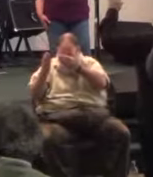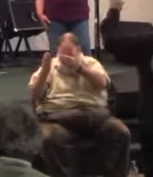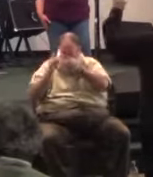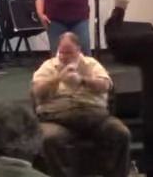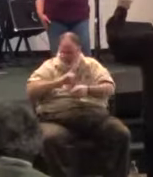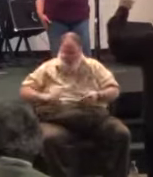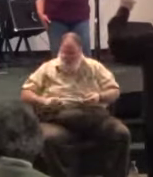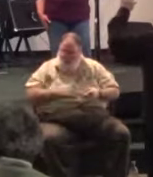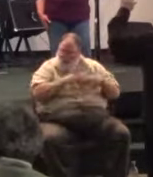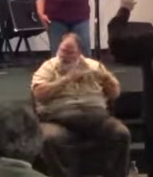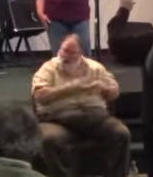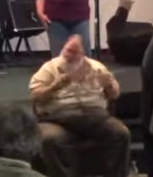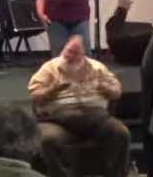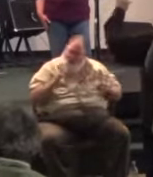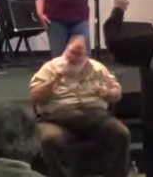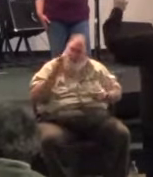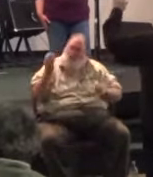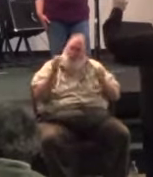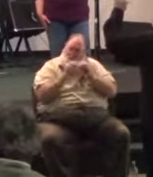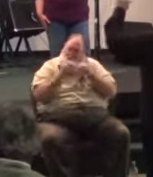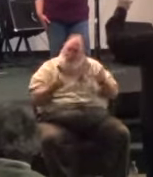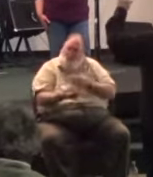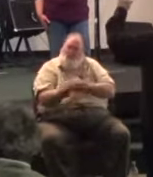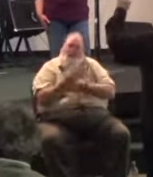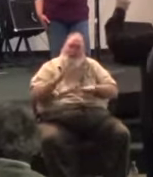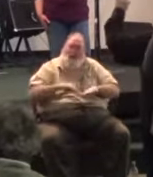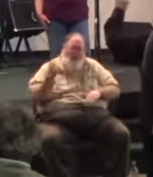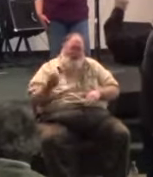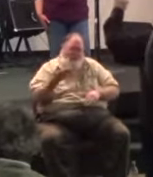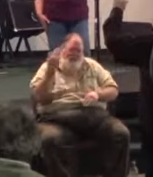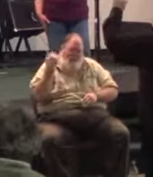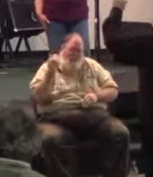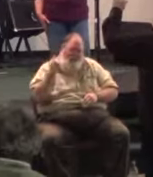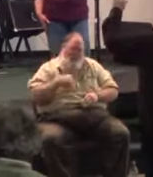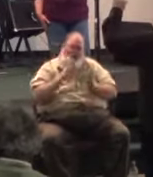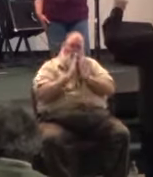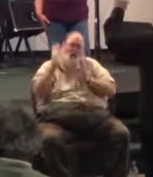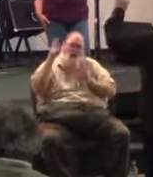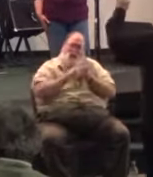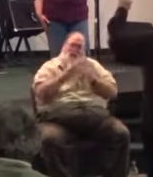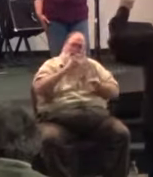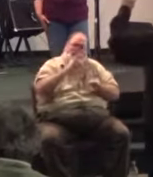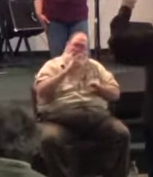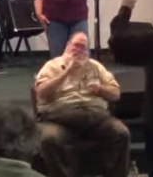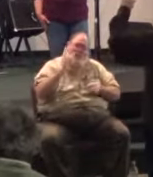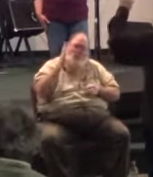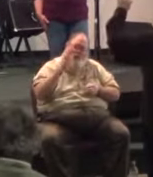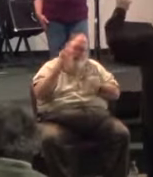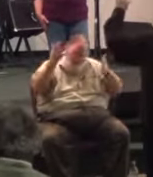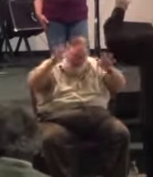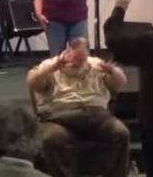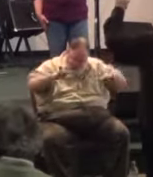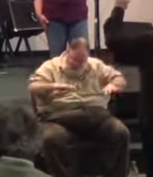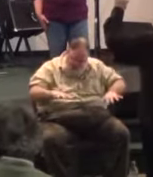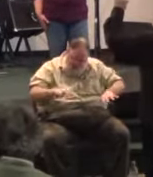Lord, there are hearts in here that need you more this morning than they've ever needed you before. And I pray your Holy Spirit will settle down